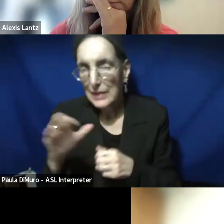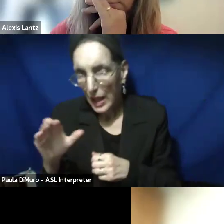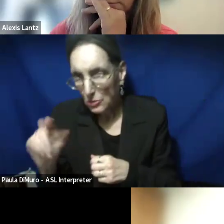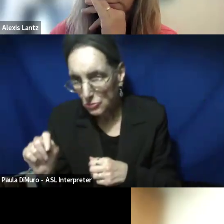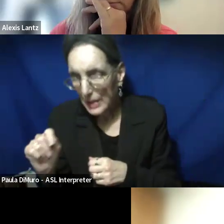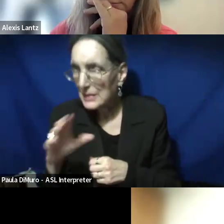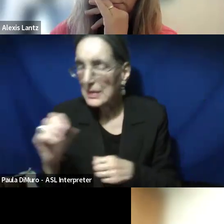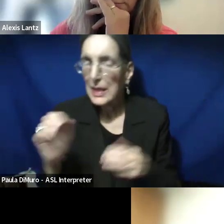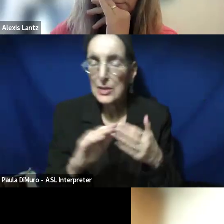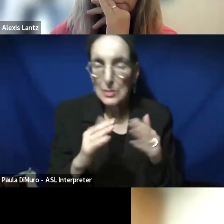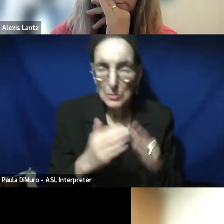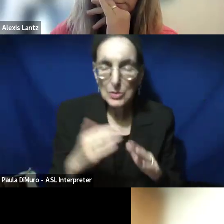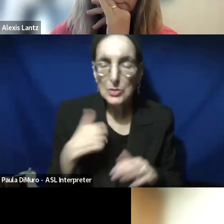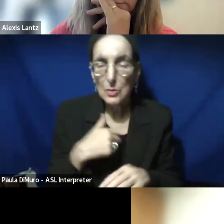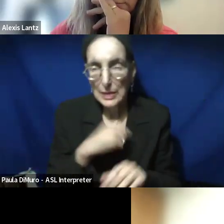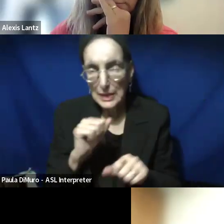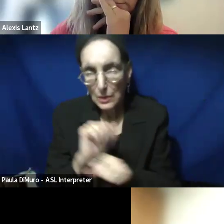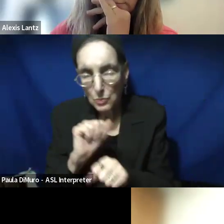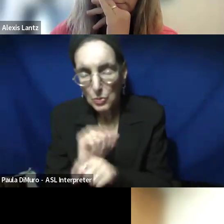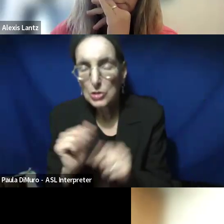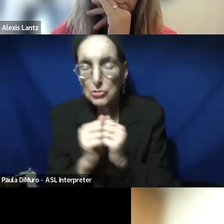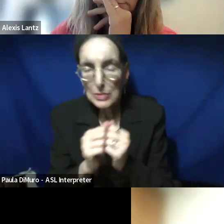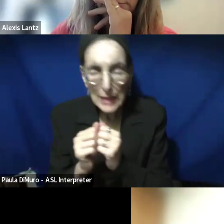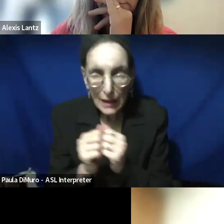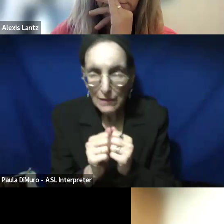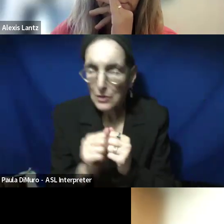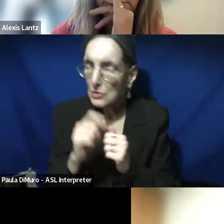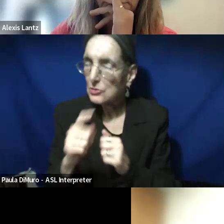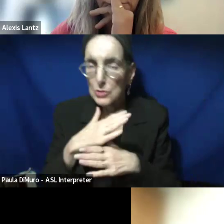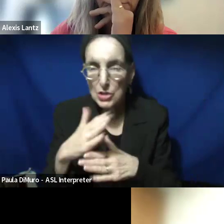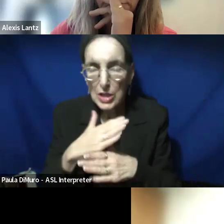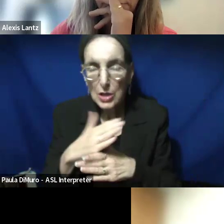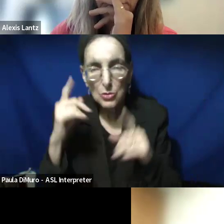to advance shared goals for the state. So I appreciate you